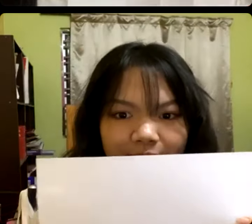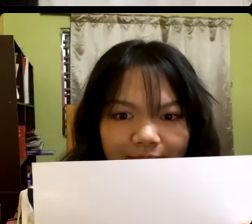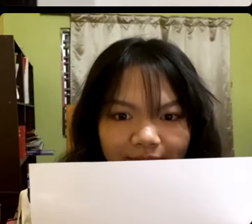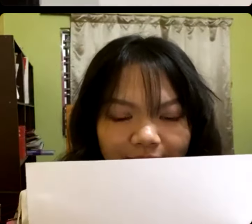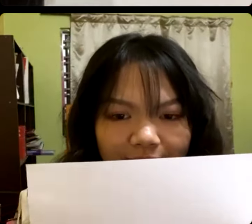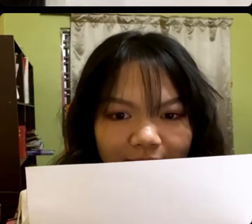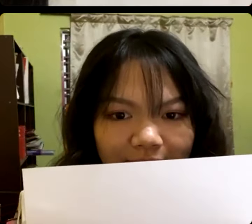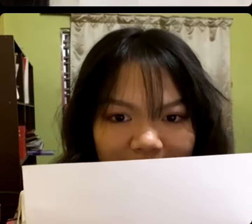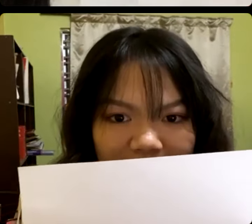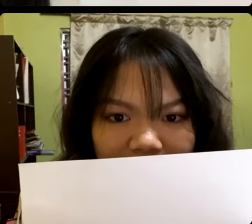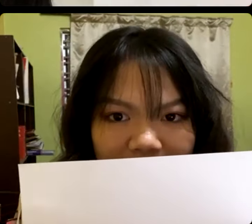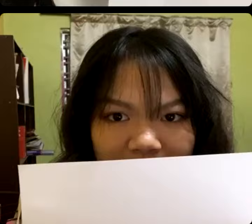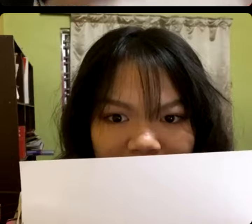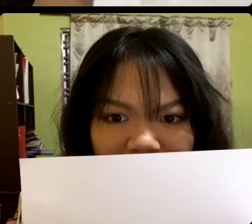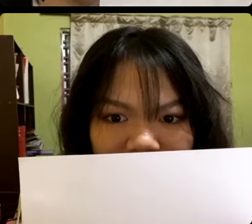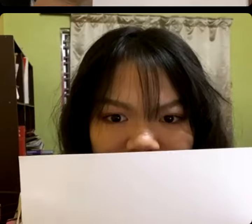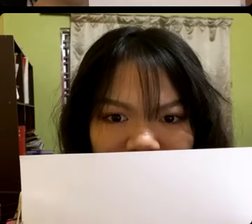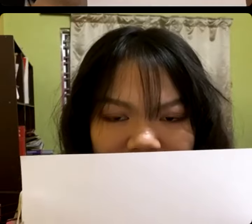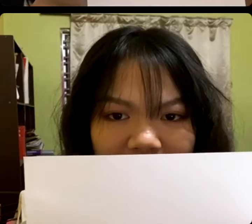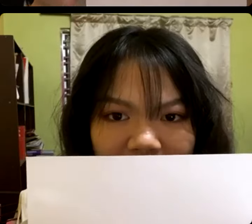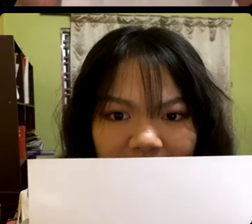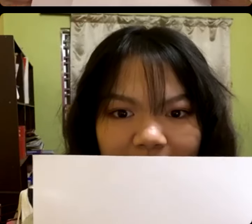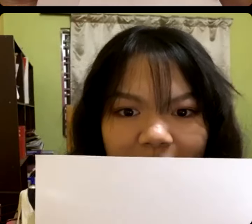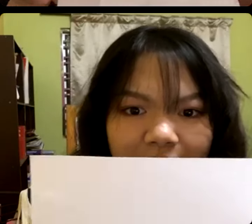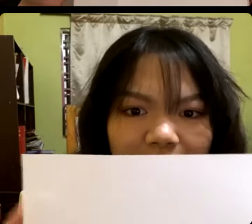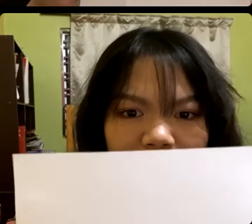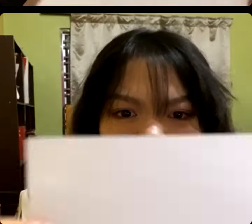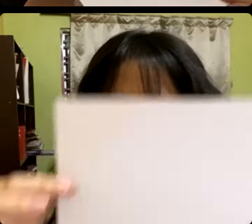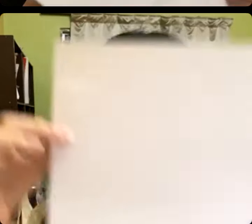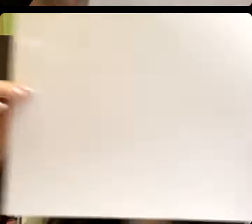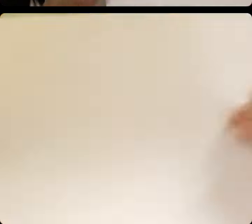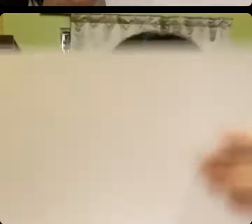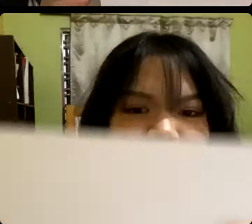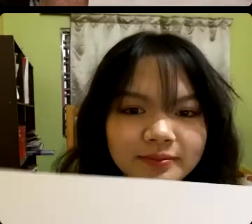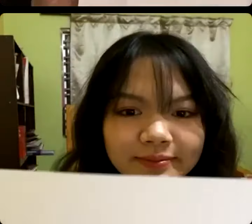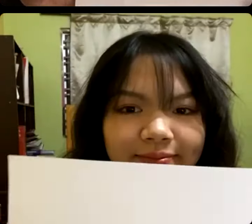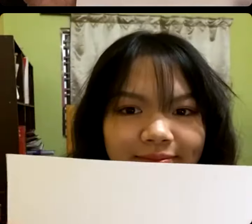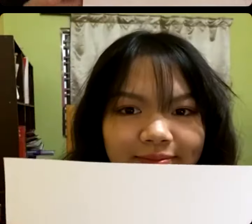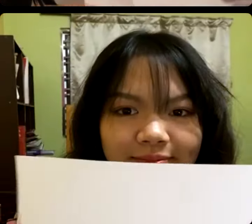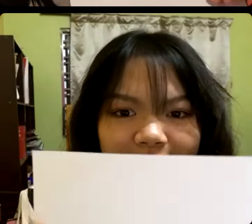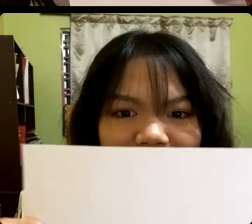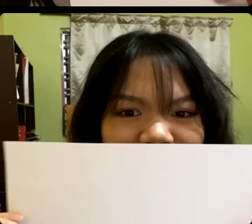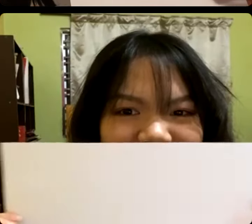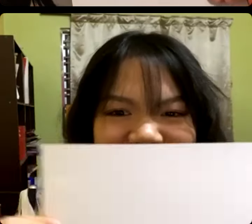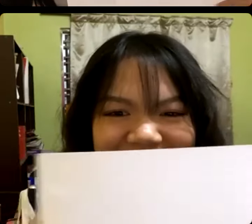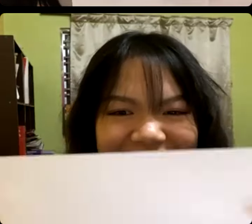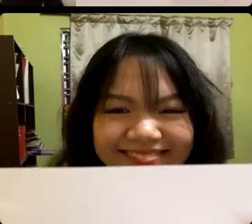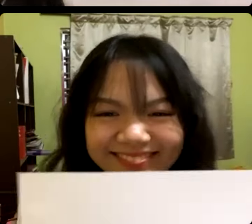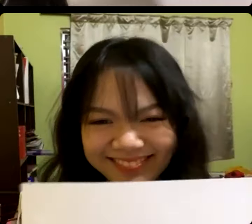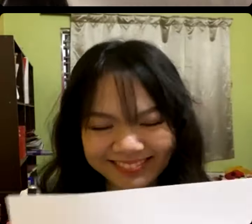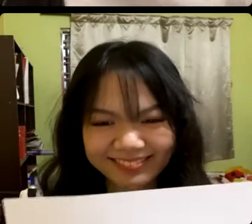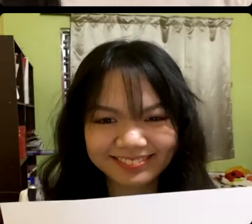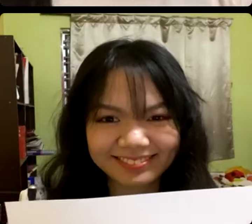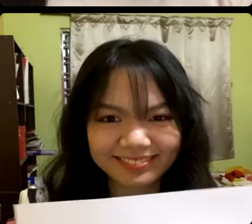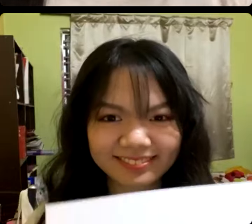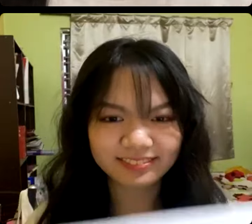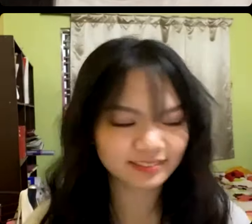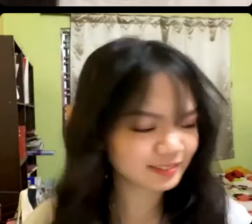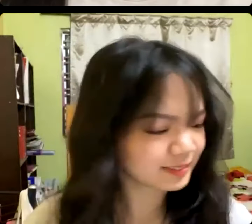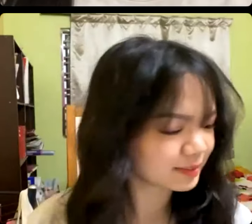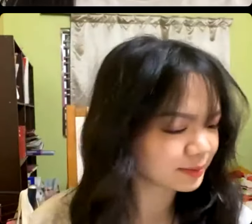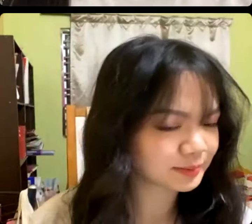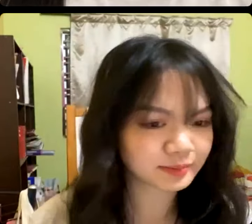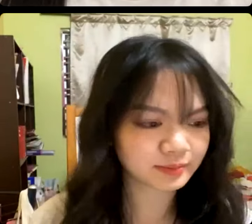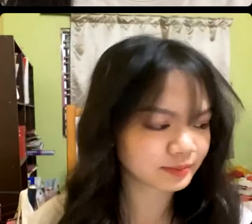can you reuse recycle paper. So you can have one paper with you together. So yes, I see Alicia already have one paper with her. And of course,